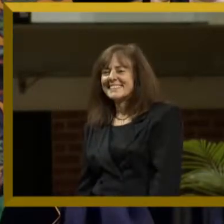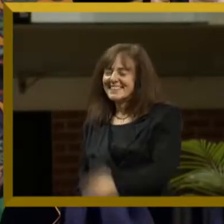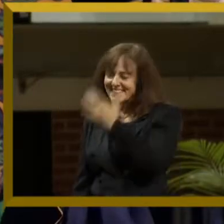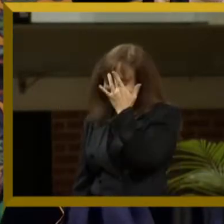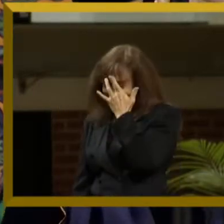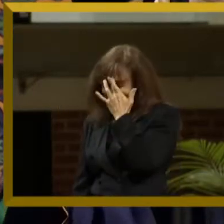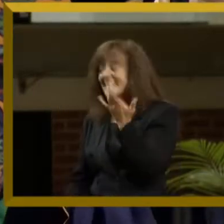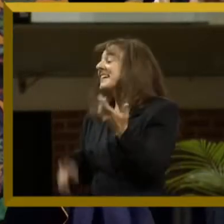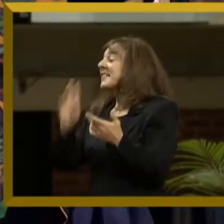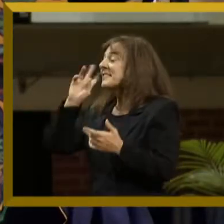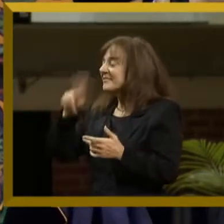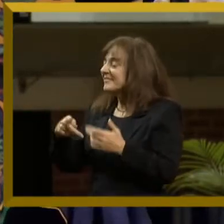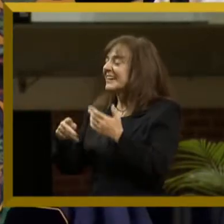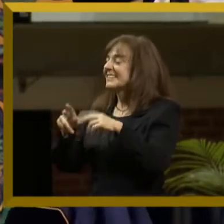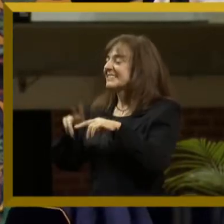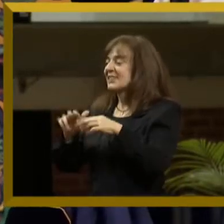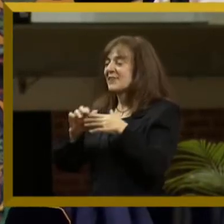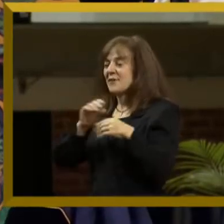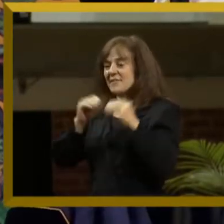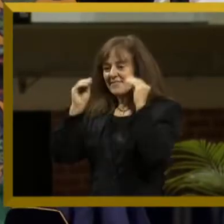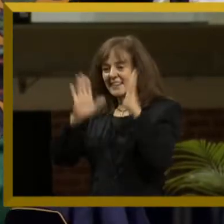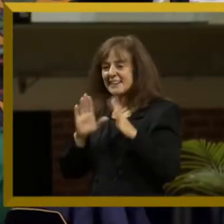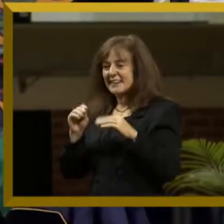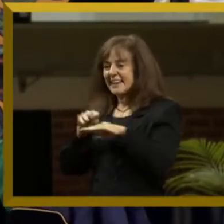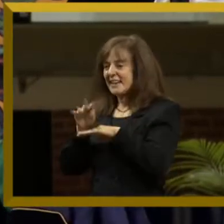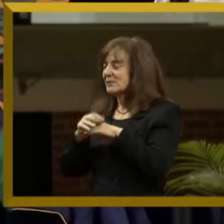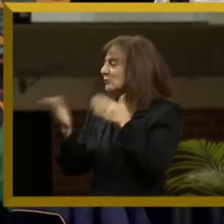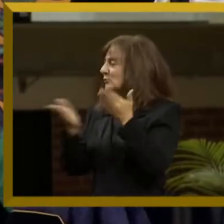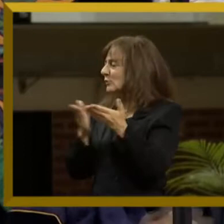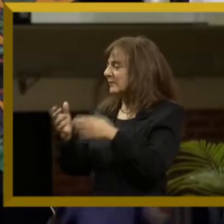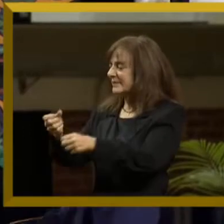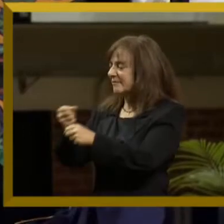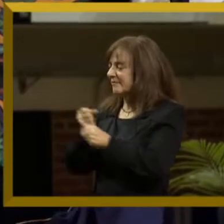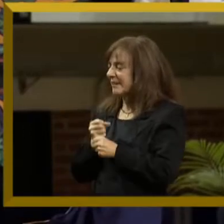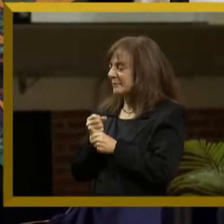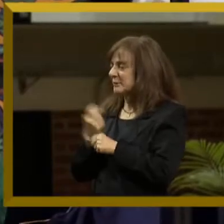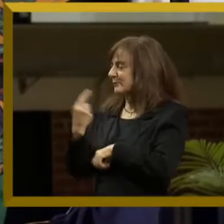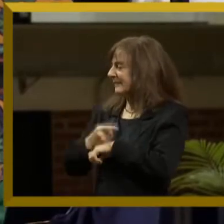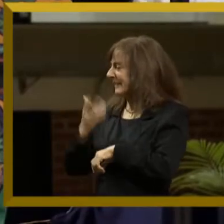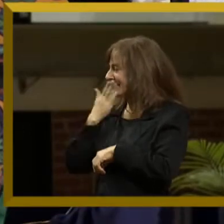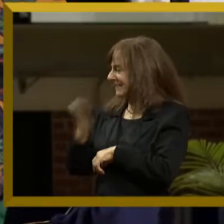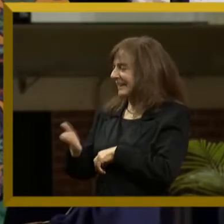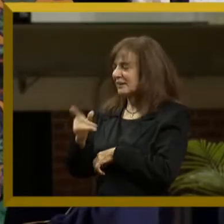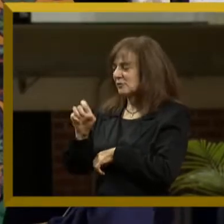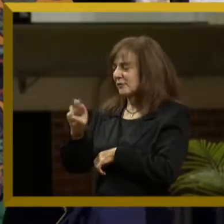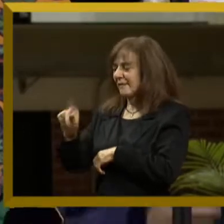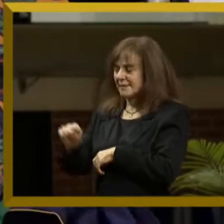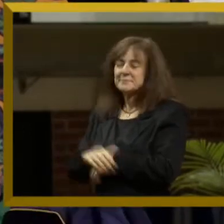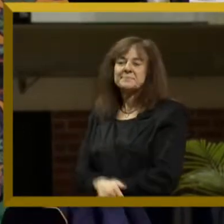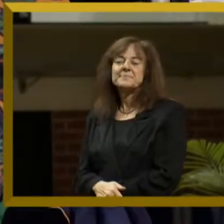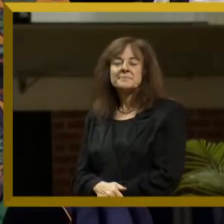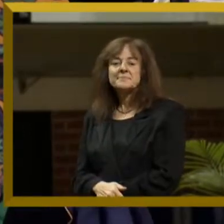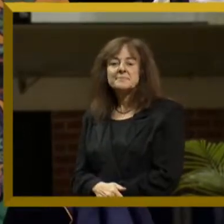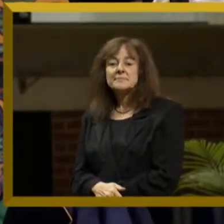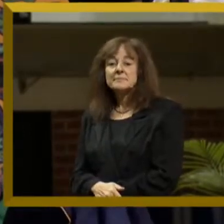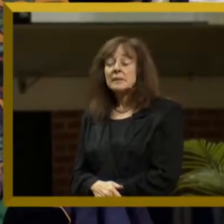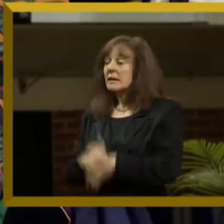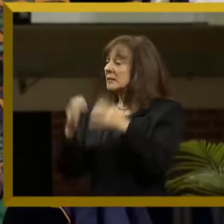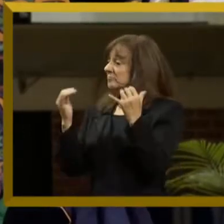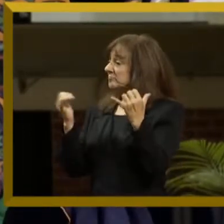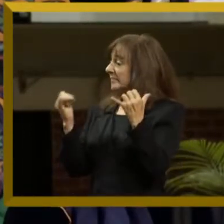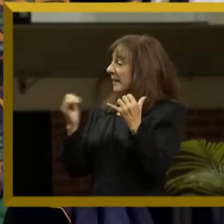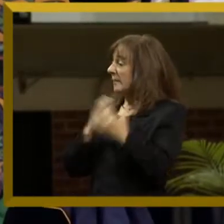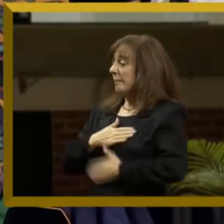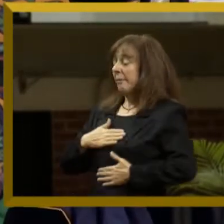who is our Vice Chair of the Faculty Council and who served as our Flag Marshal today. Thank you very much, Gina. It's now